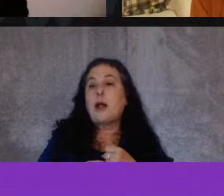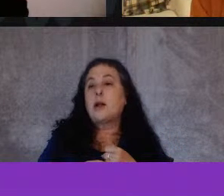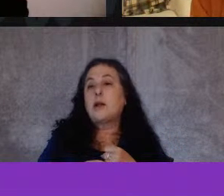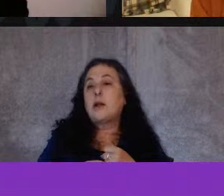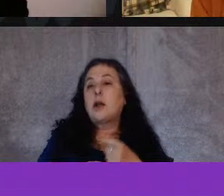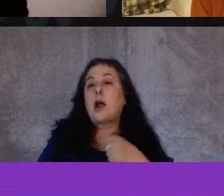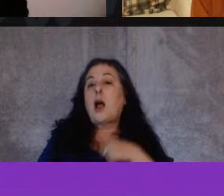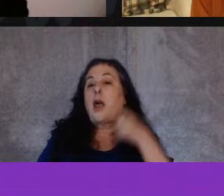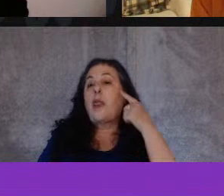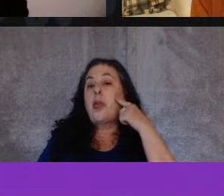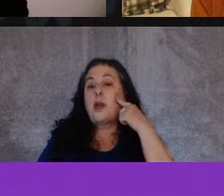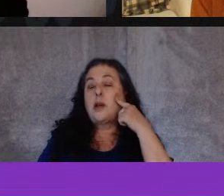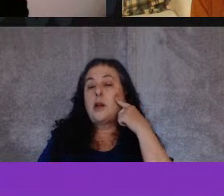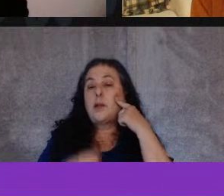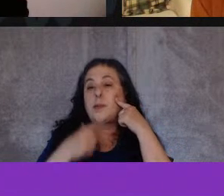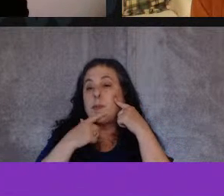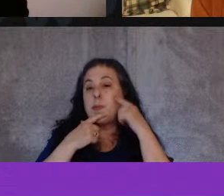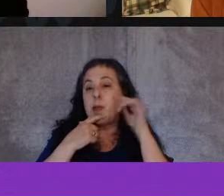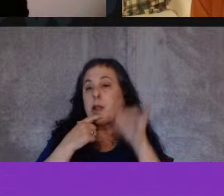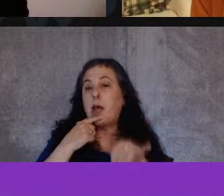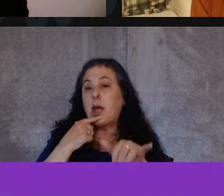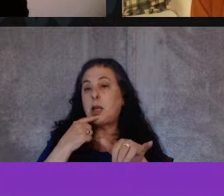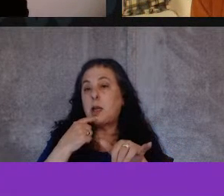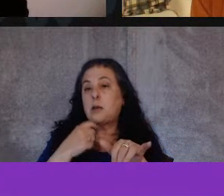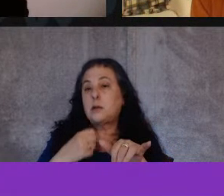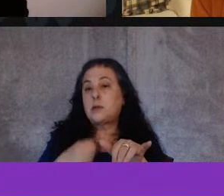I think that